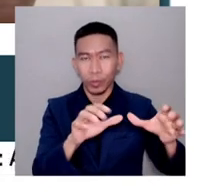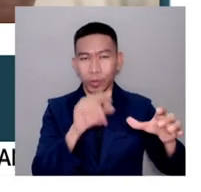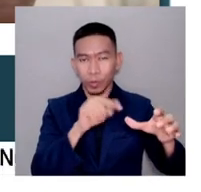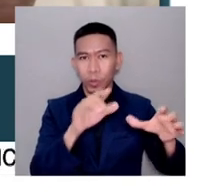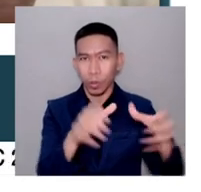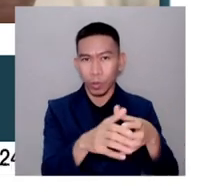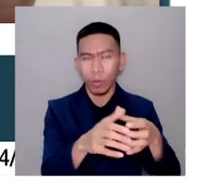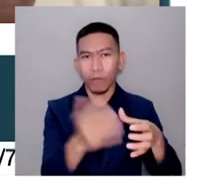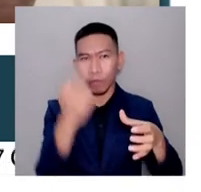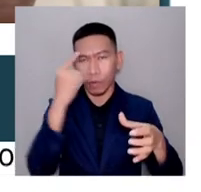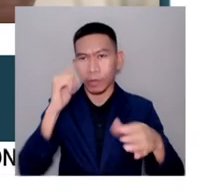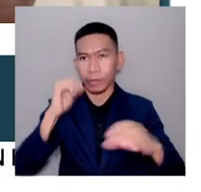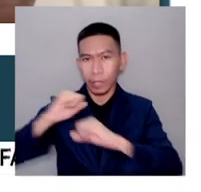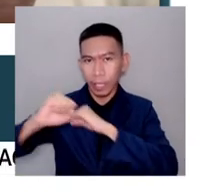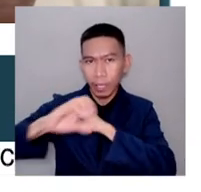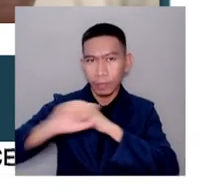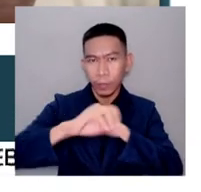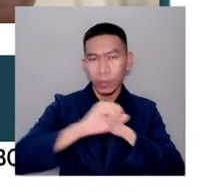to be presenting